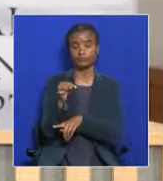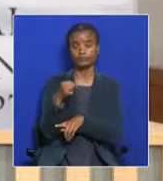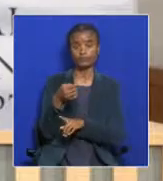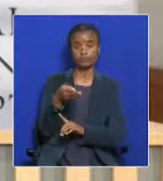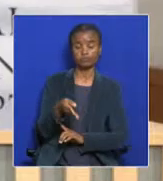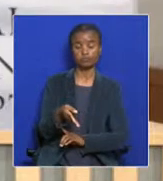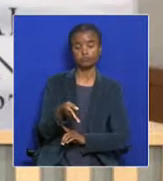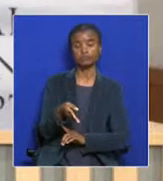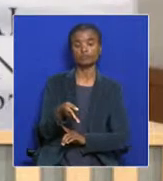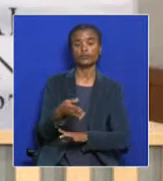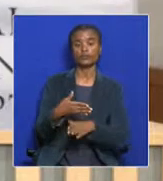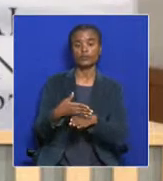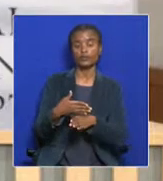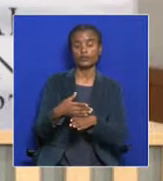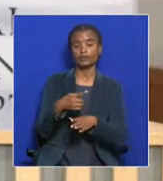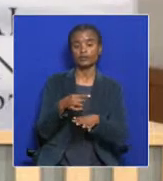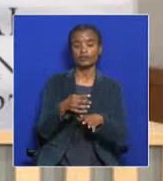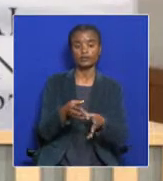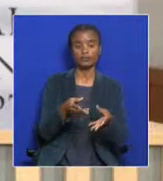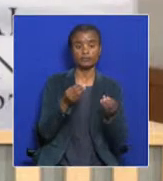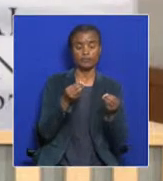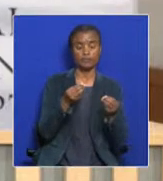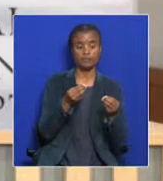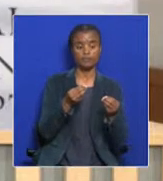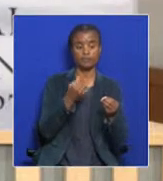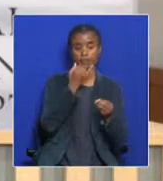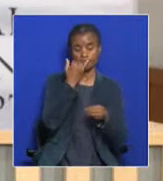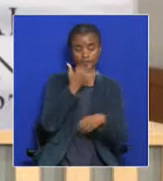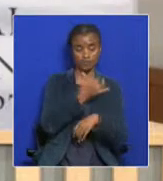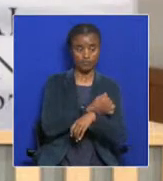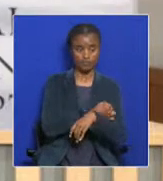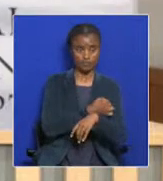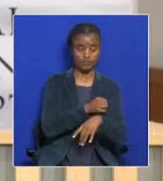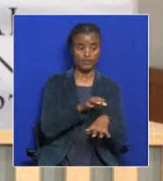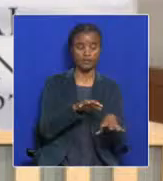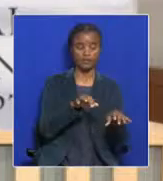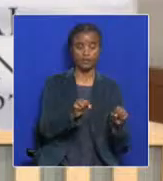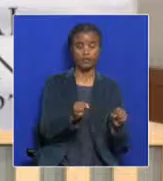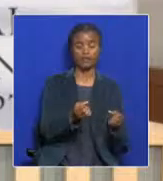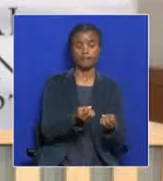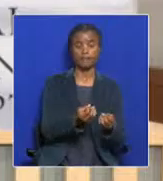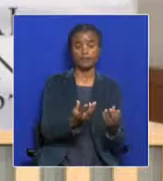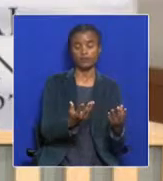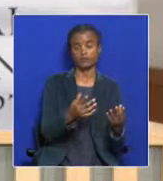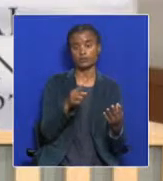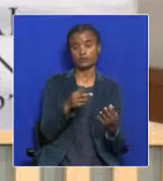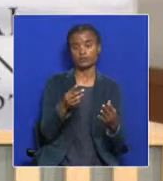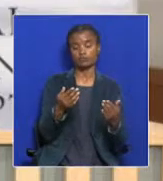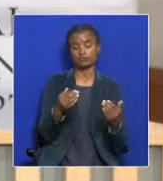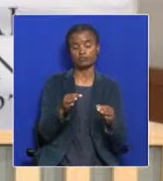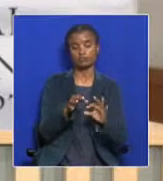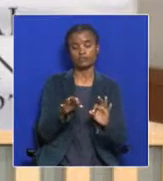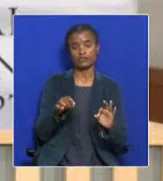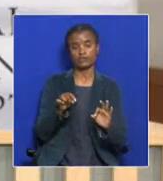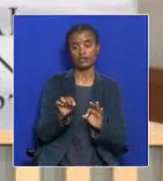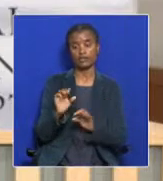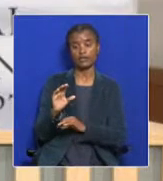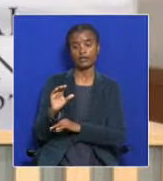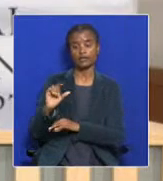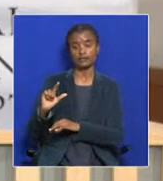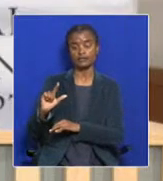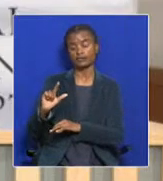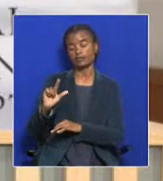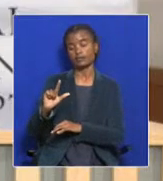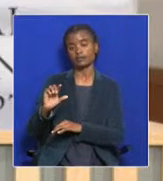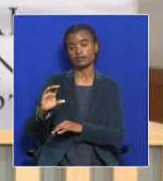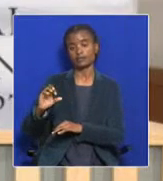recovered an amount of narcotics. Next line, I requested the provincial LCRC to attend the scene and collect DNA from the bags.